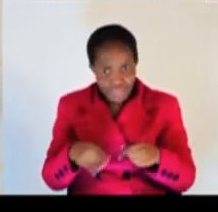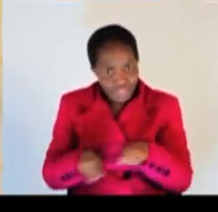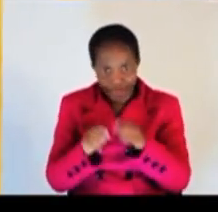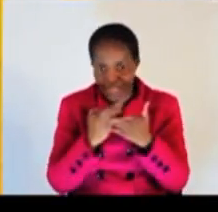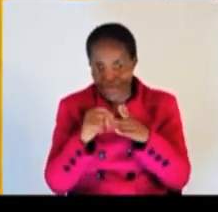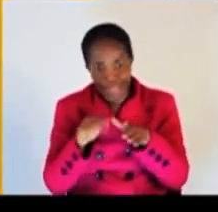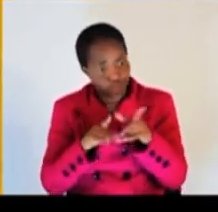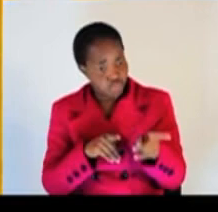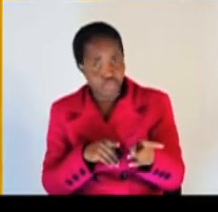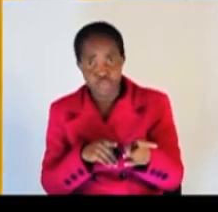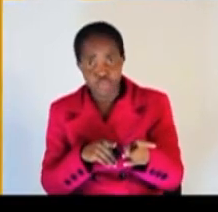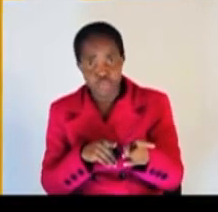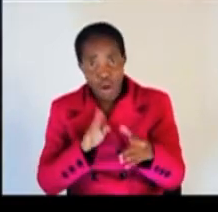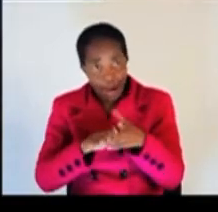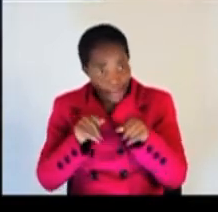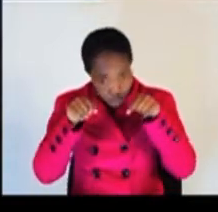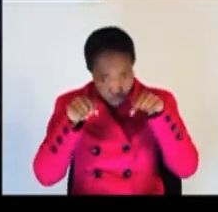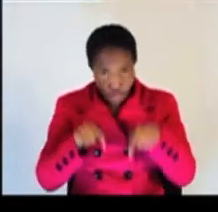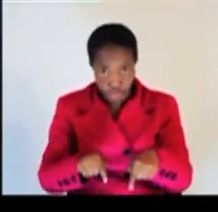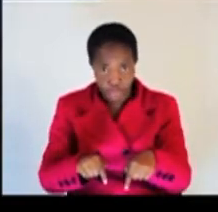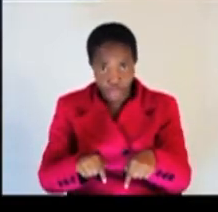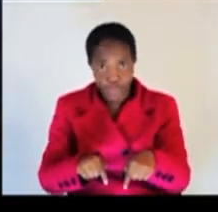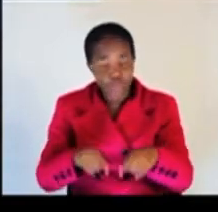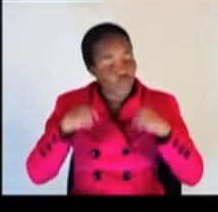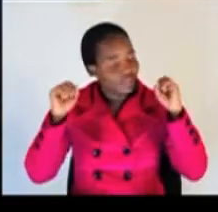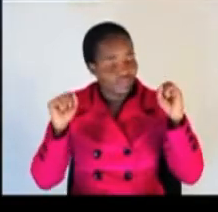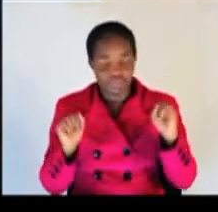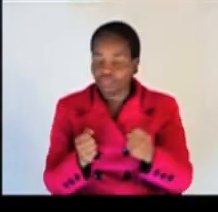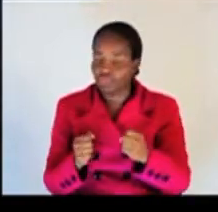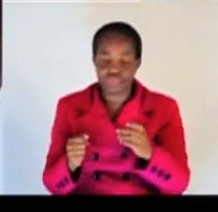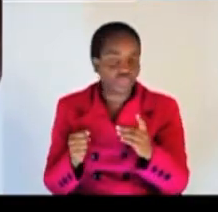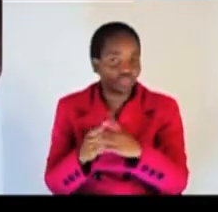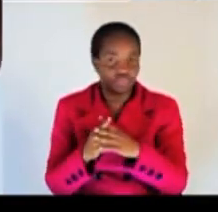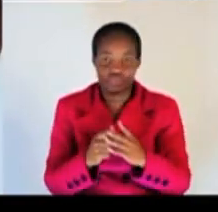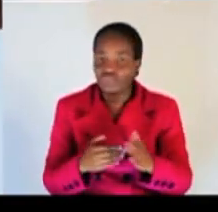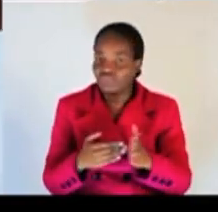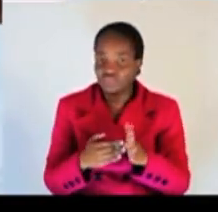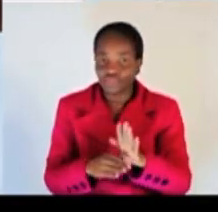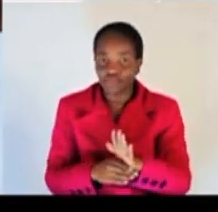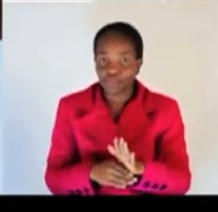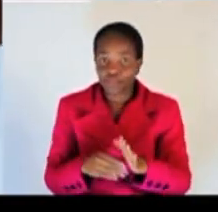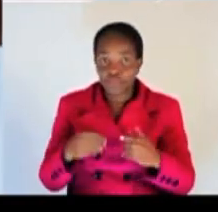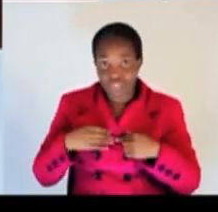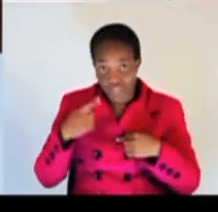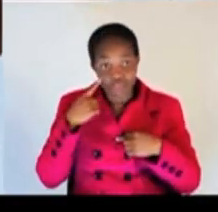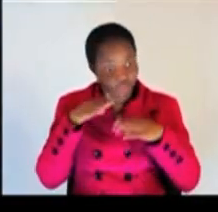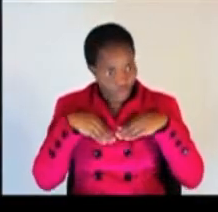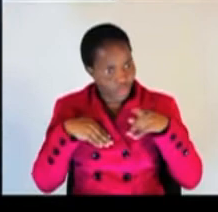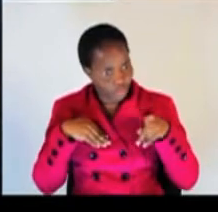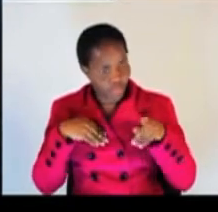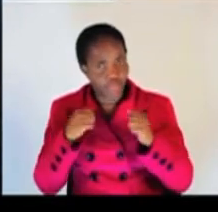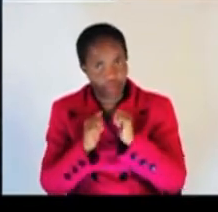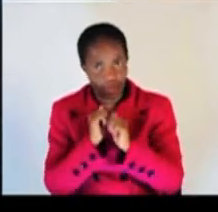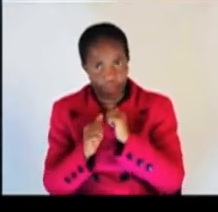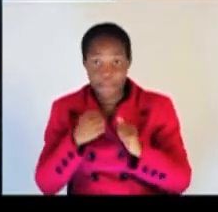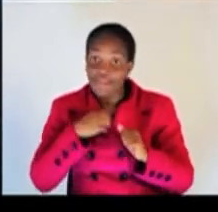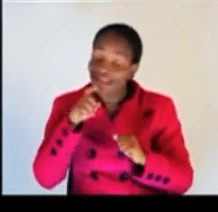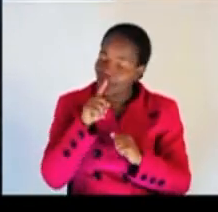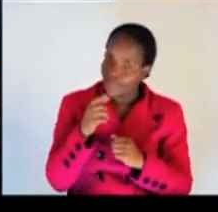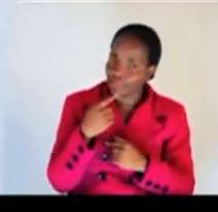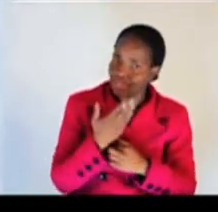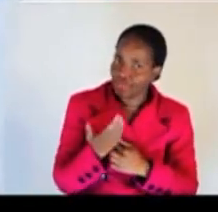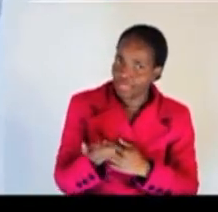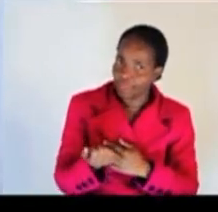something about it now, we might never be able to stop it. I can't agree more with you, my brother. My question